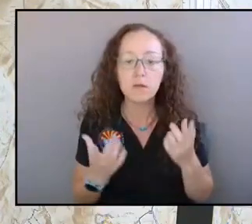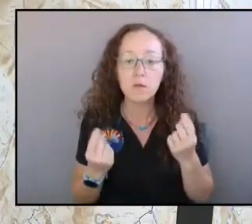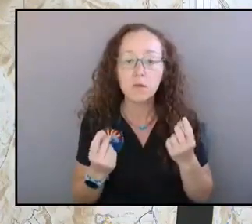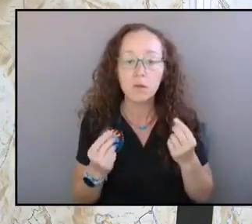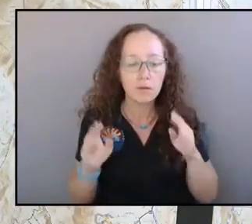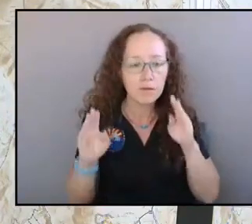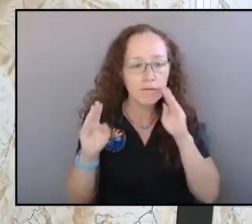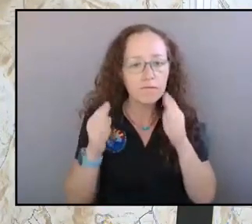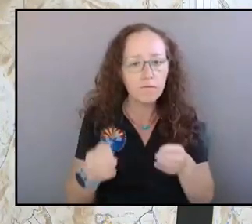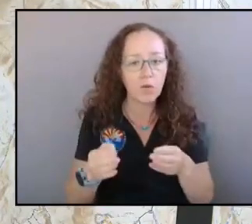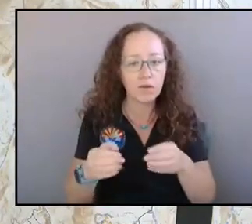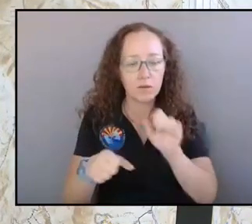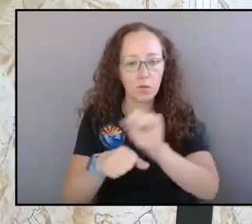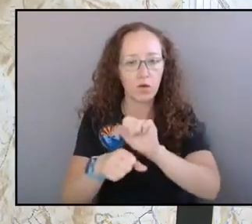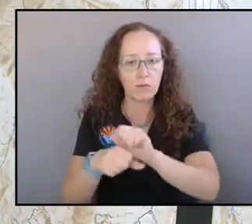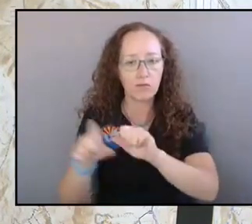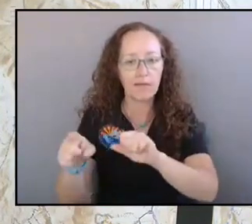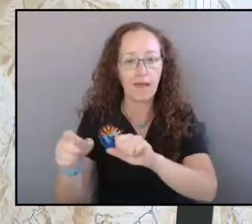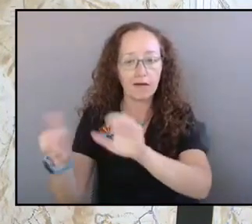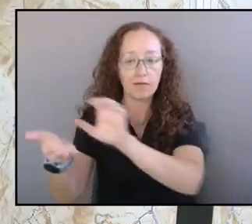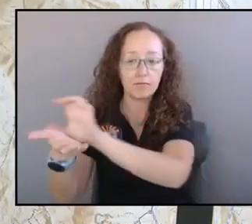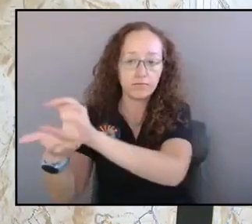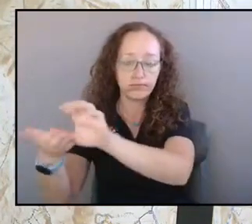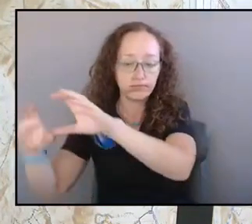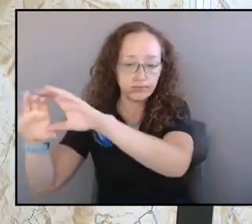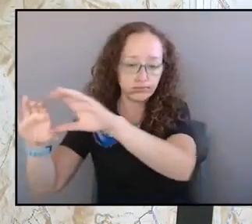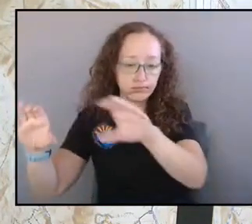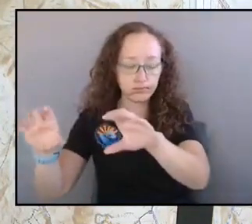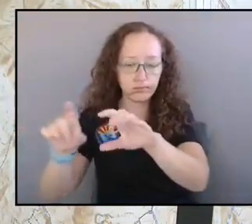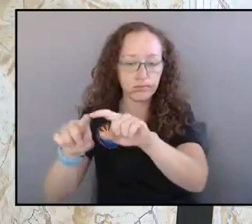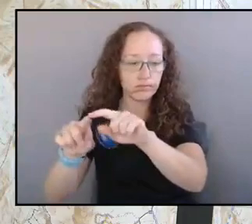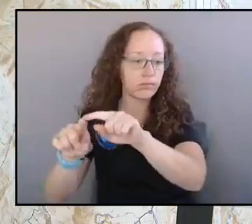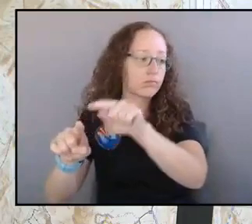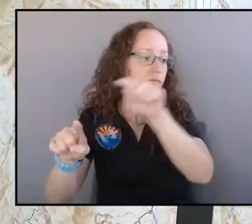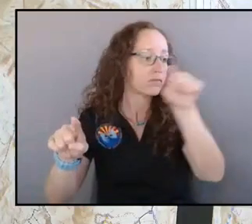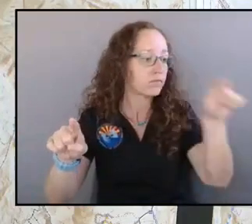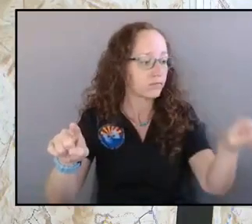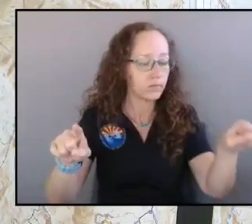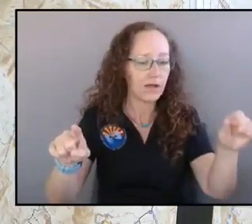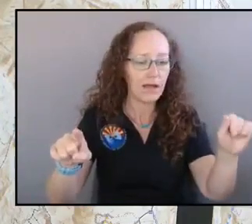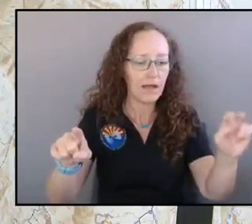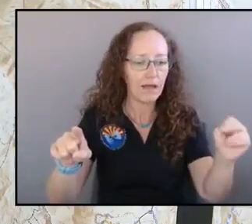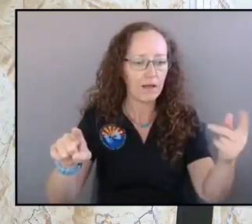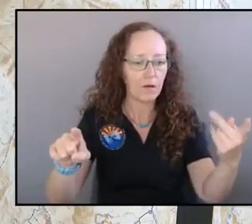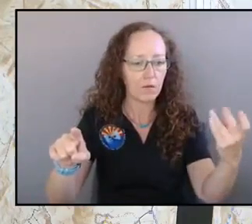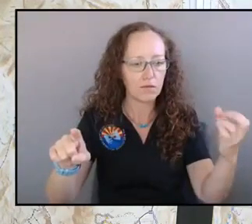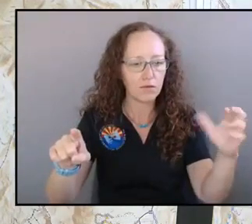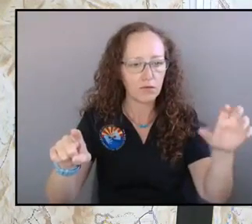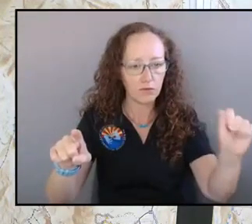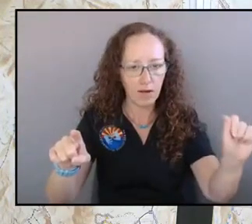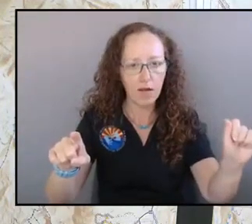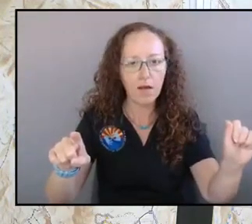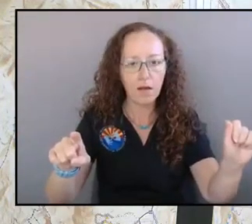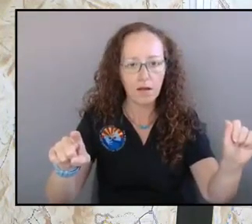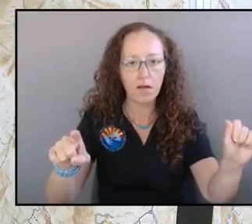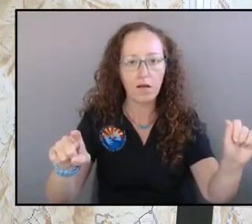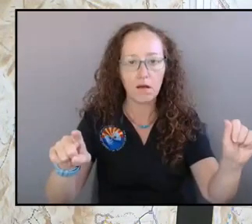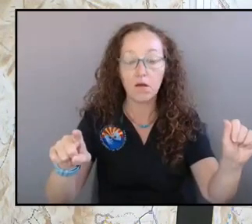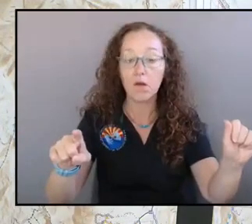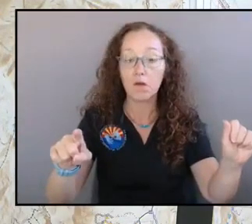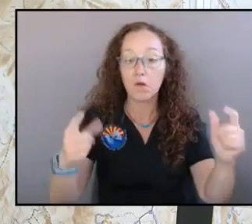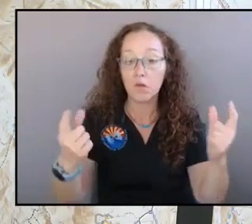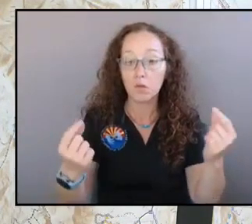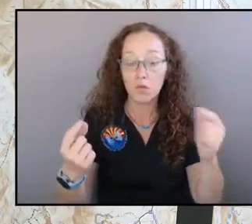that dozer line and Angostura. And the crews are going to work from either edge, and they're going to go direct along this fire's edge.